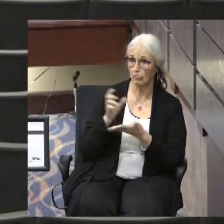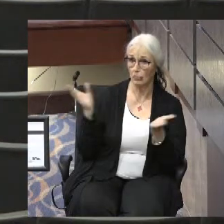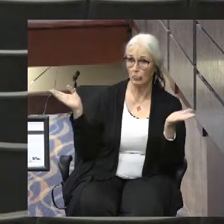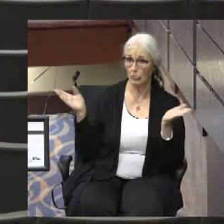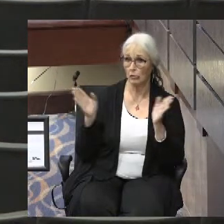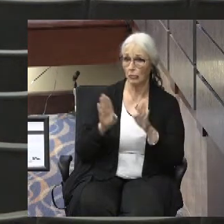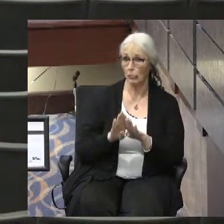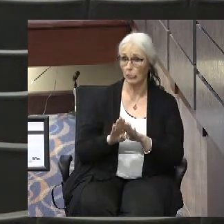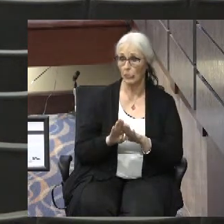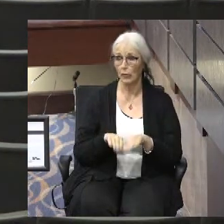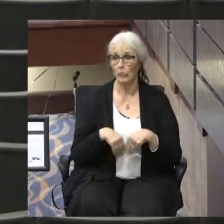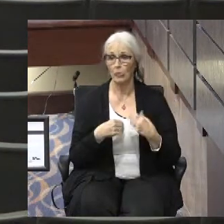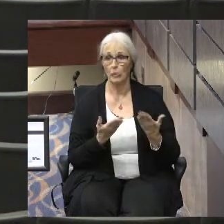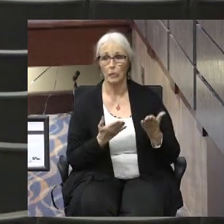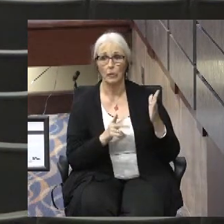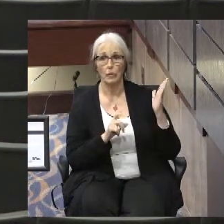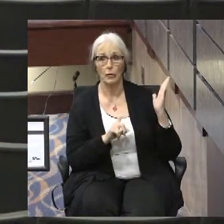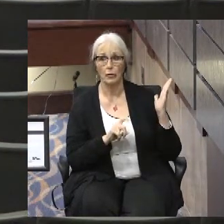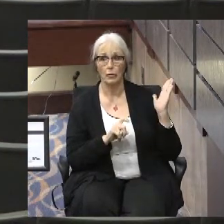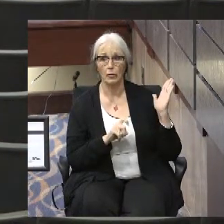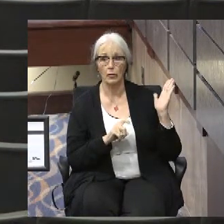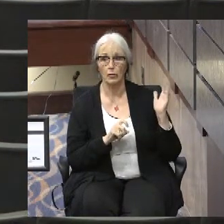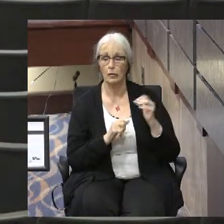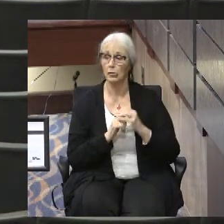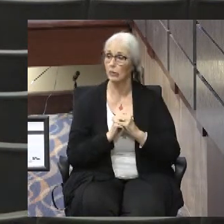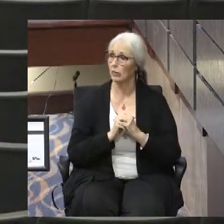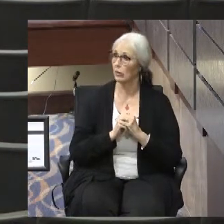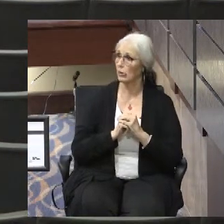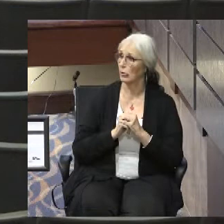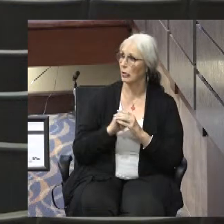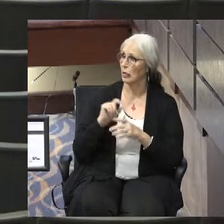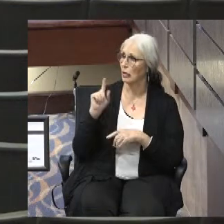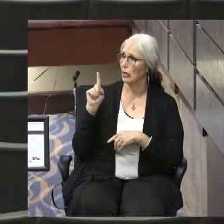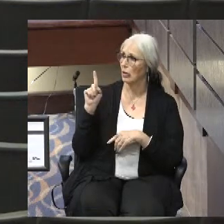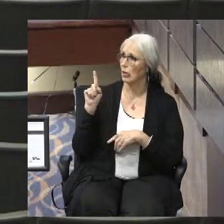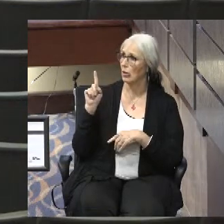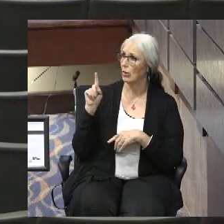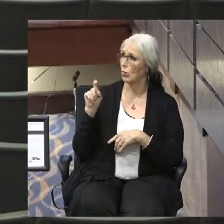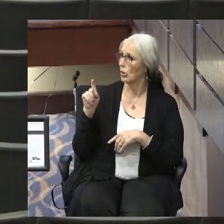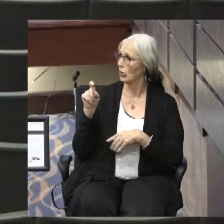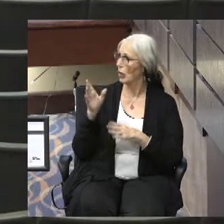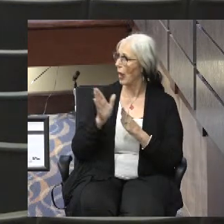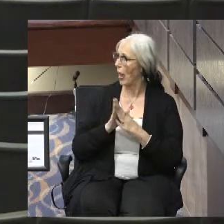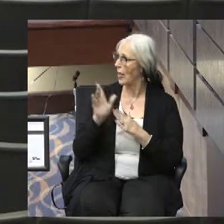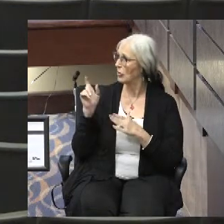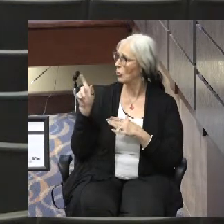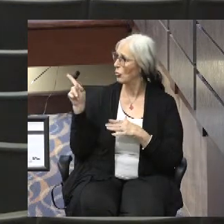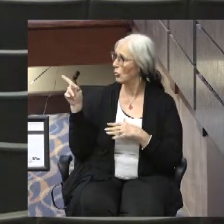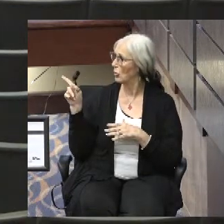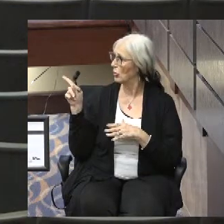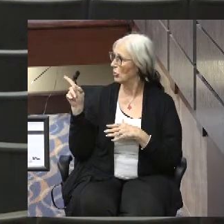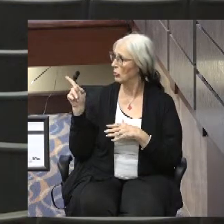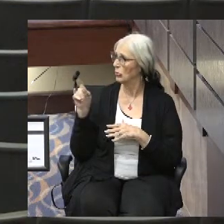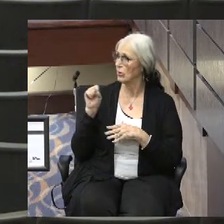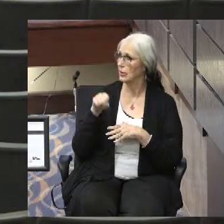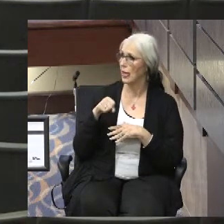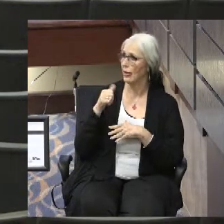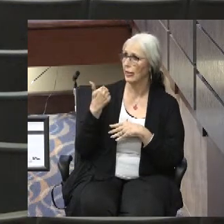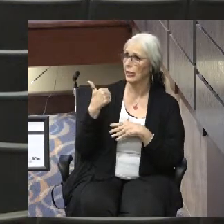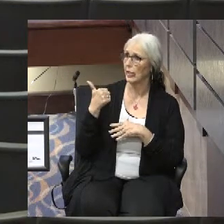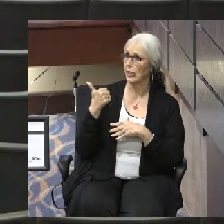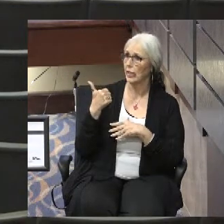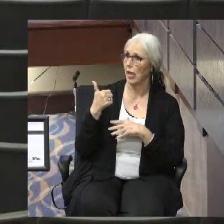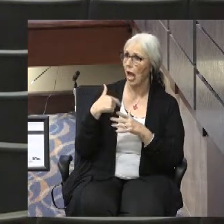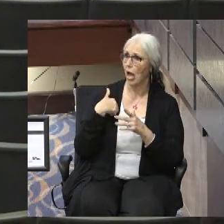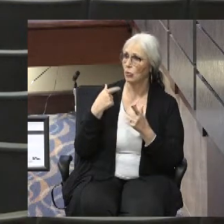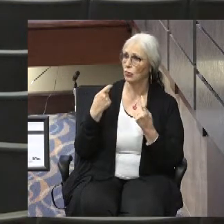public hearing and ask for a motion. I wanted to ask Clint something. There on South 10th Street, I was